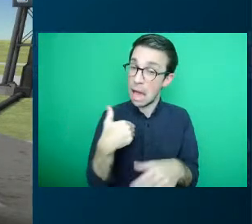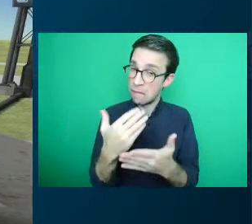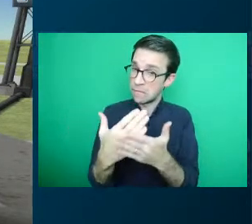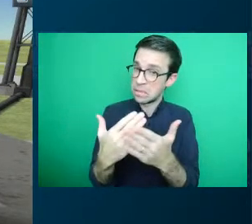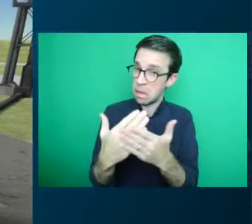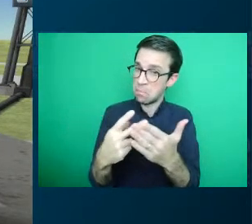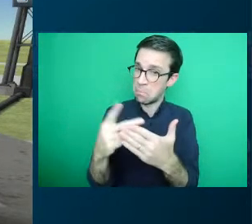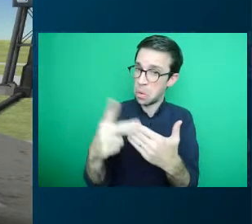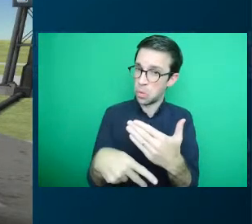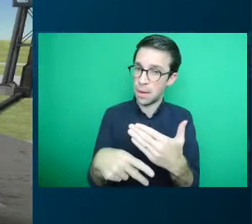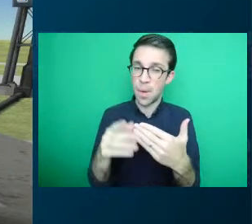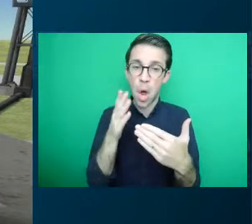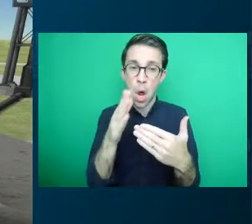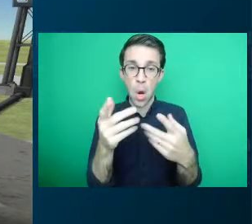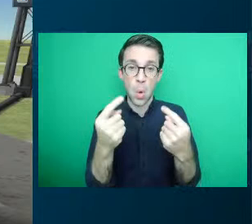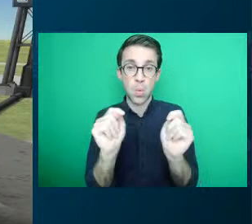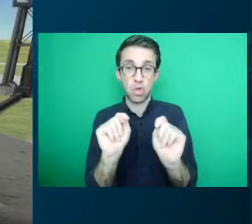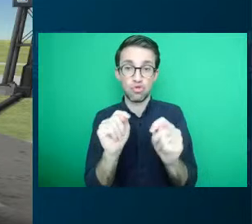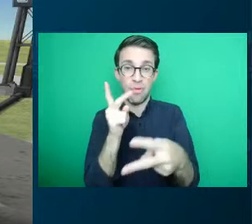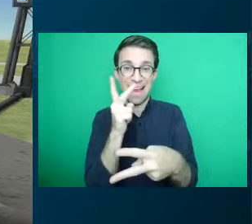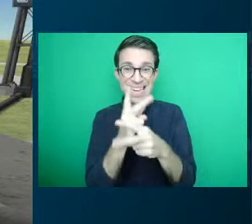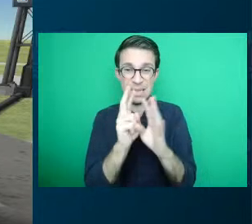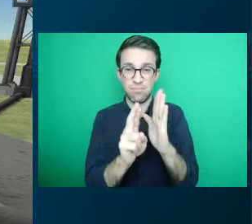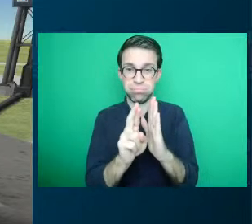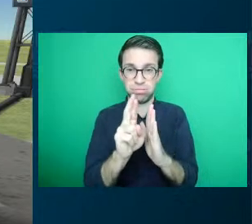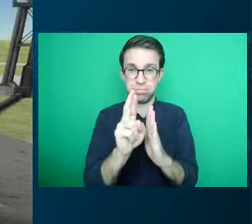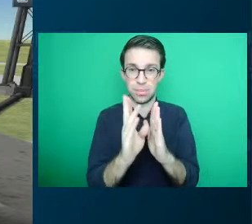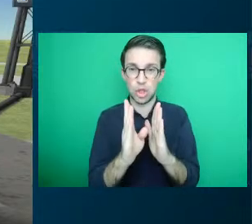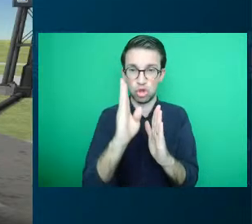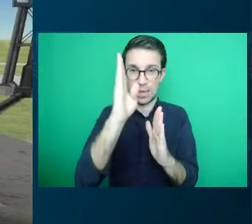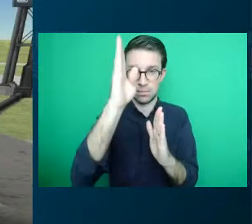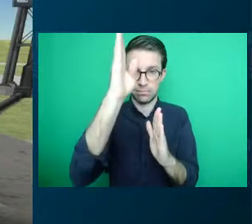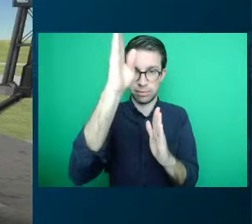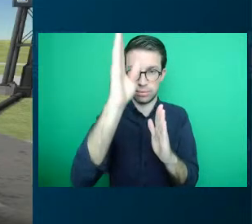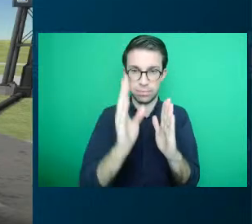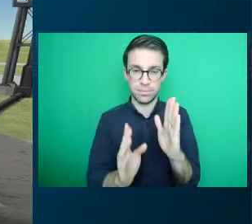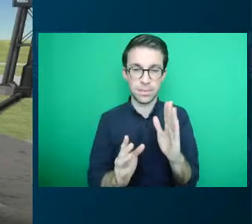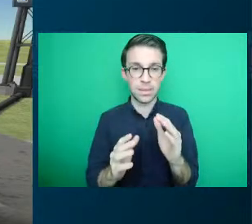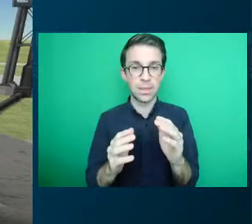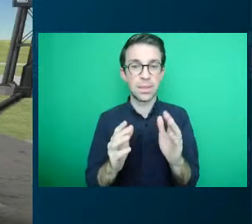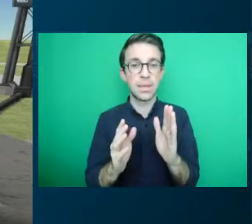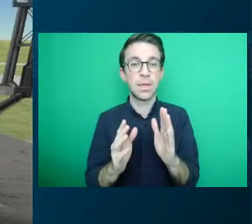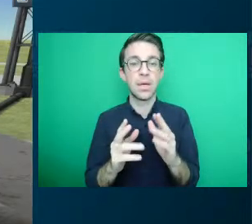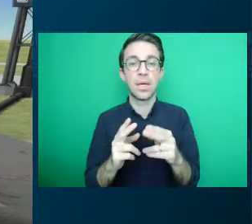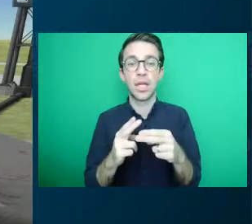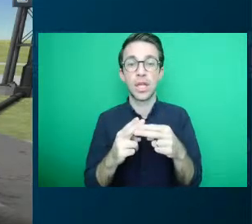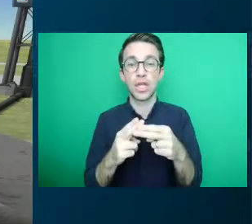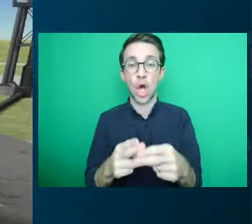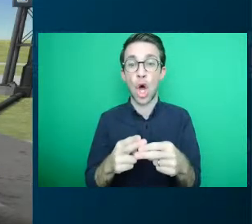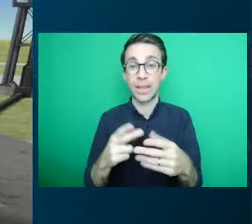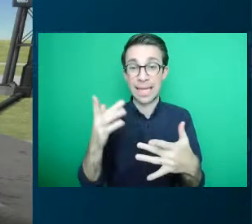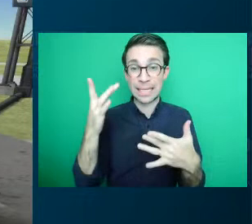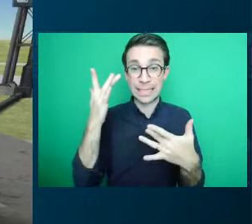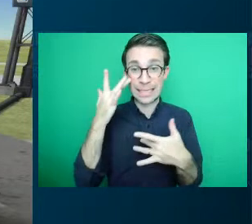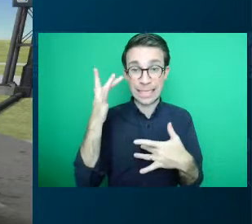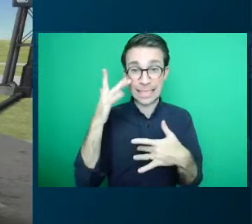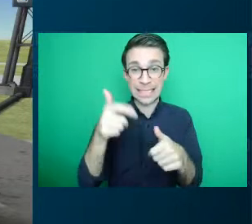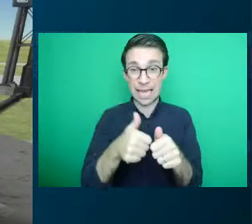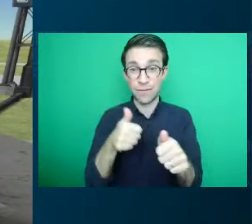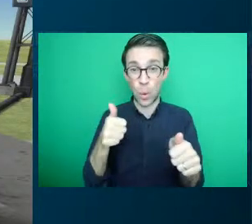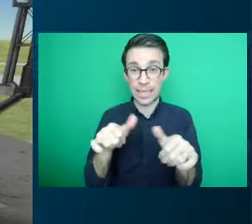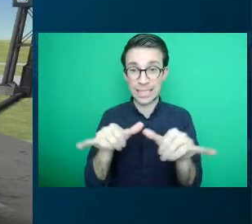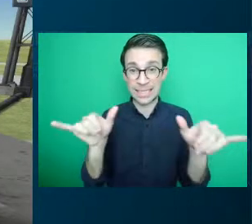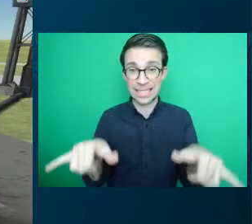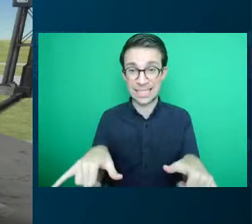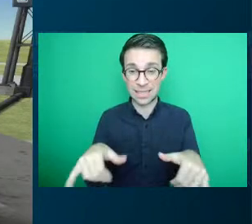try to keep the rocket flying straight. And when you're trying to keep the rocket flying straight, we call it the sickness avoidance system, right? SAS. It's so the